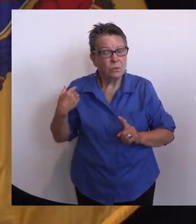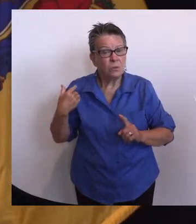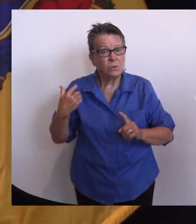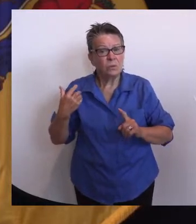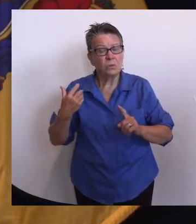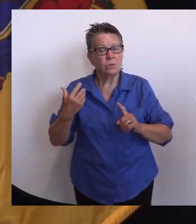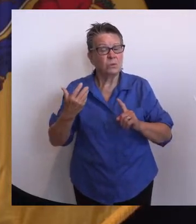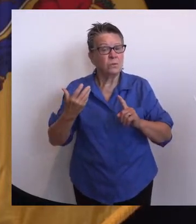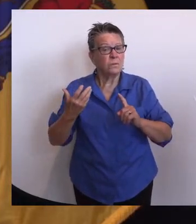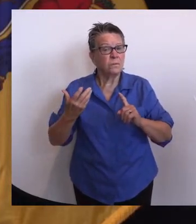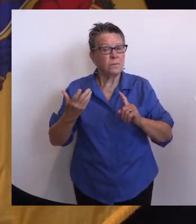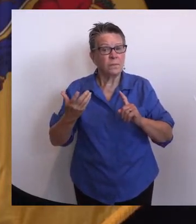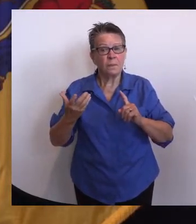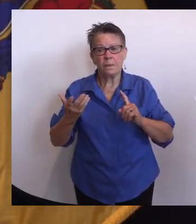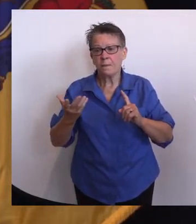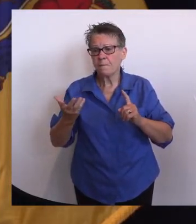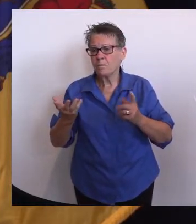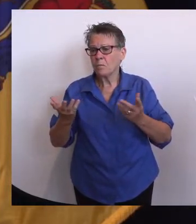What